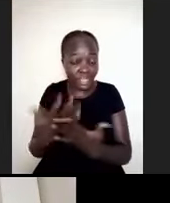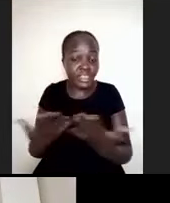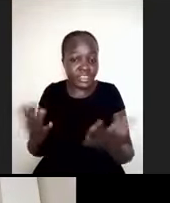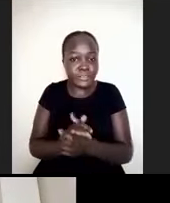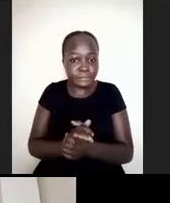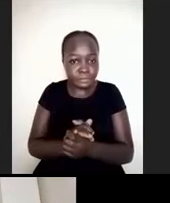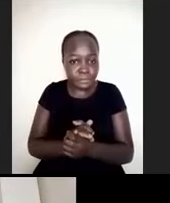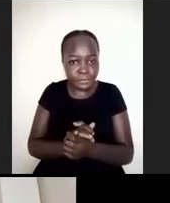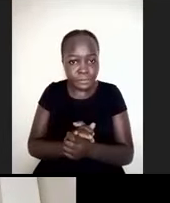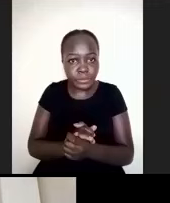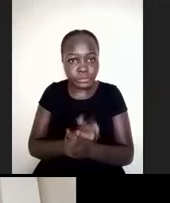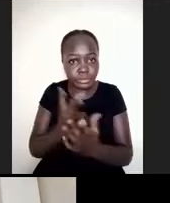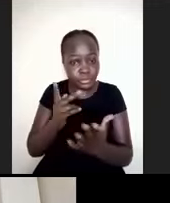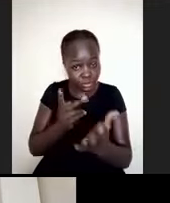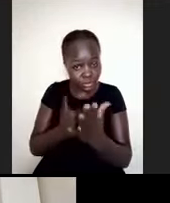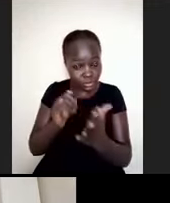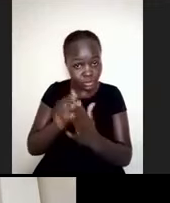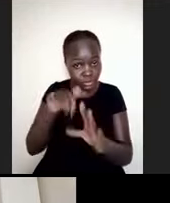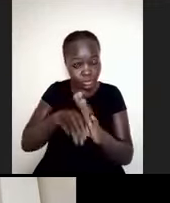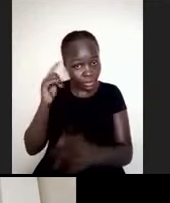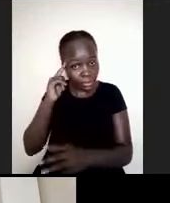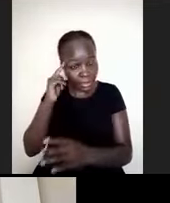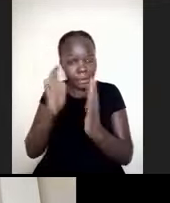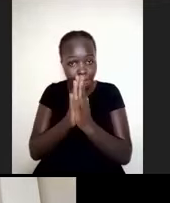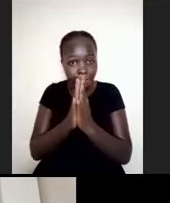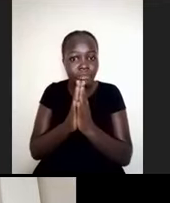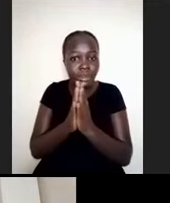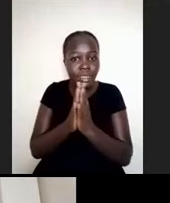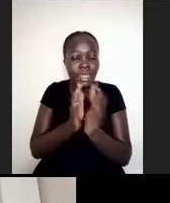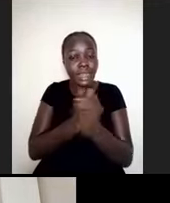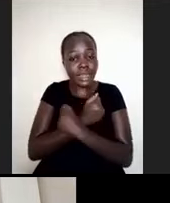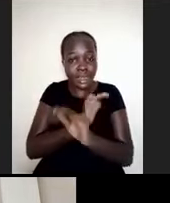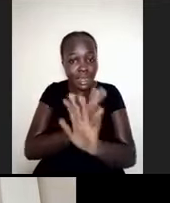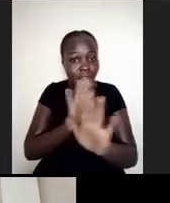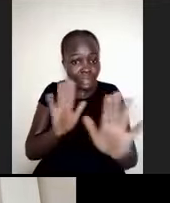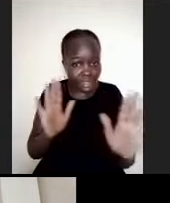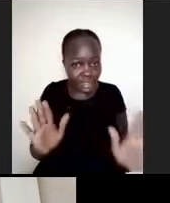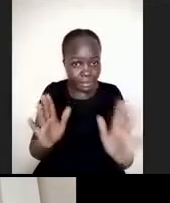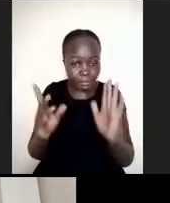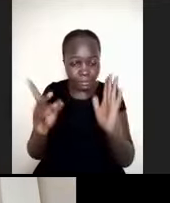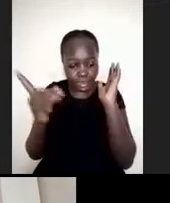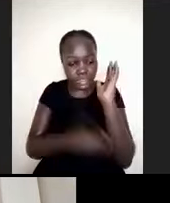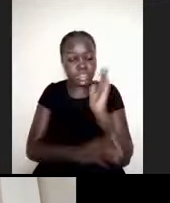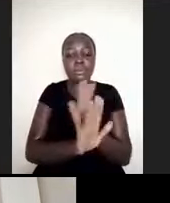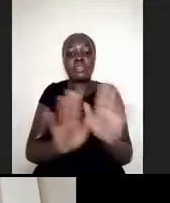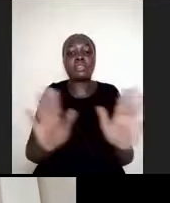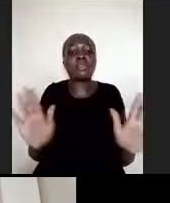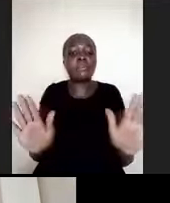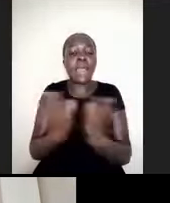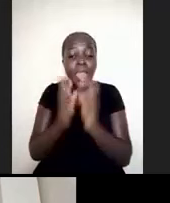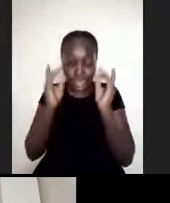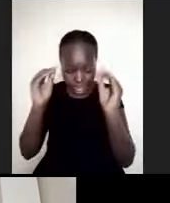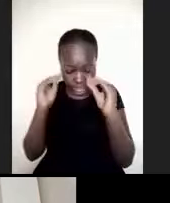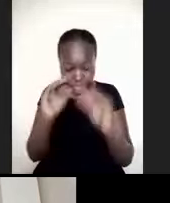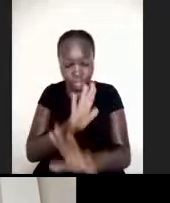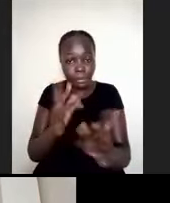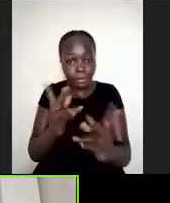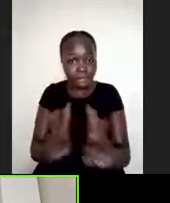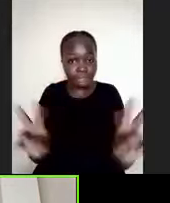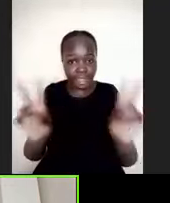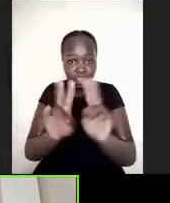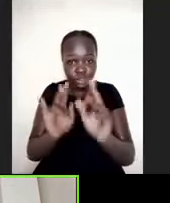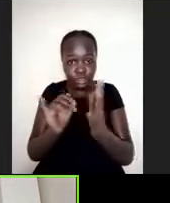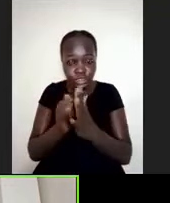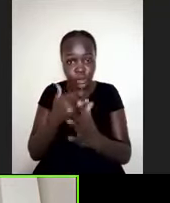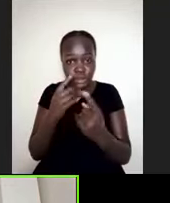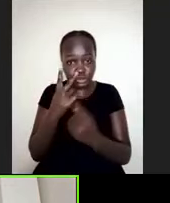Keep that in mind, praying, loving them, disciplining them, and teaching them the values that you want to